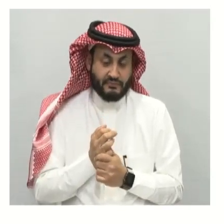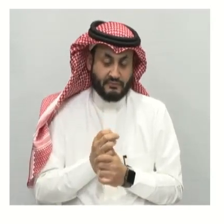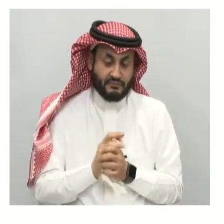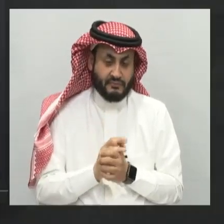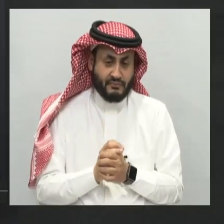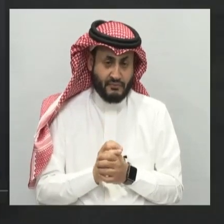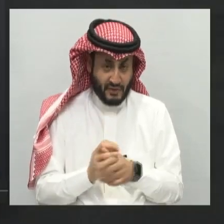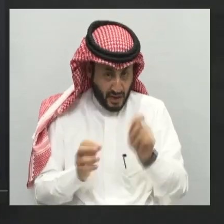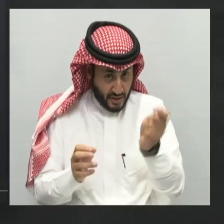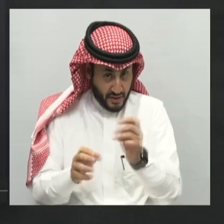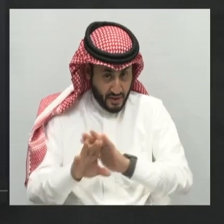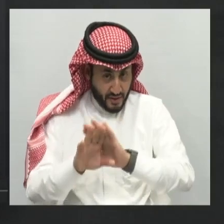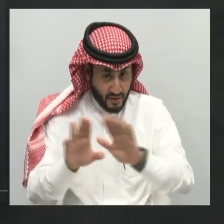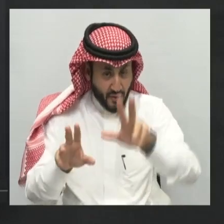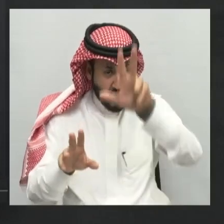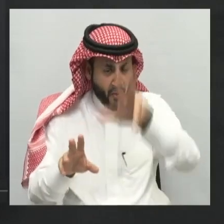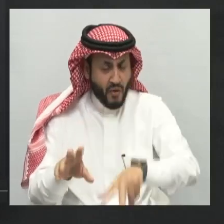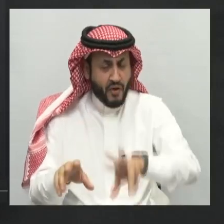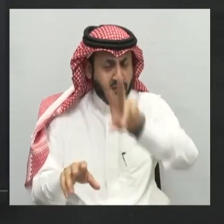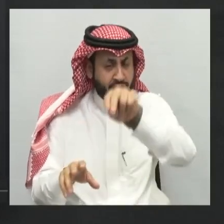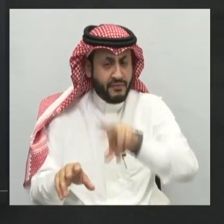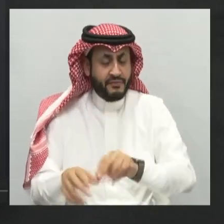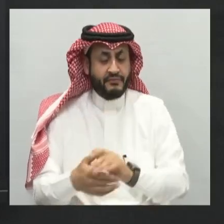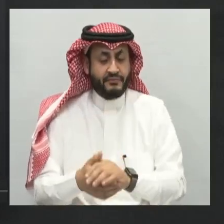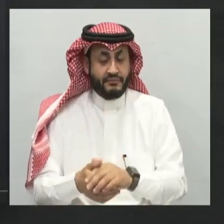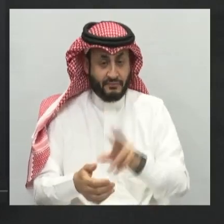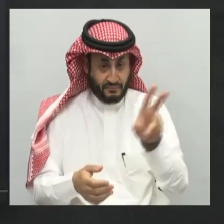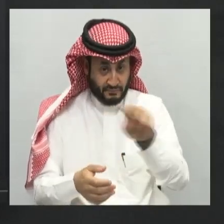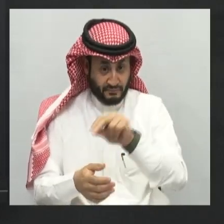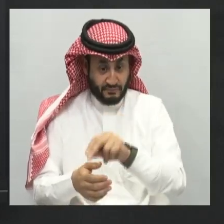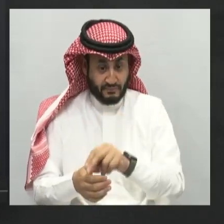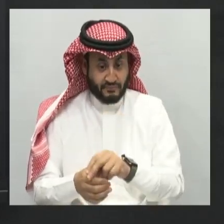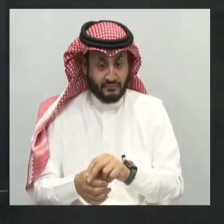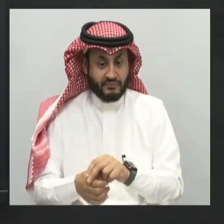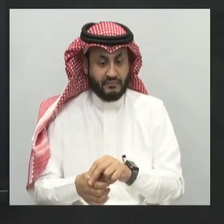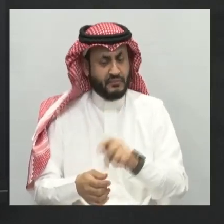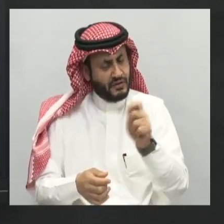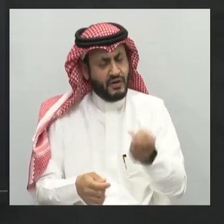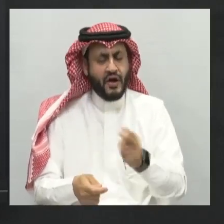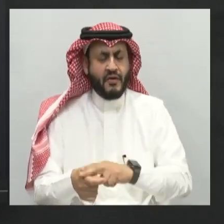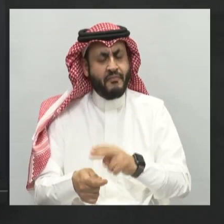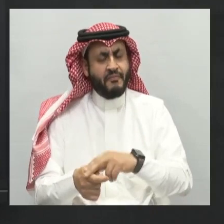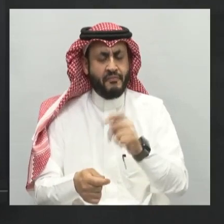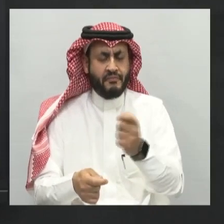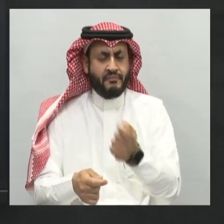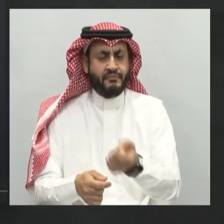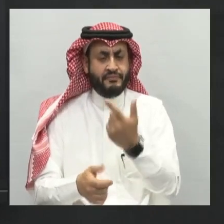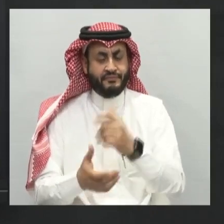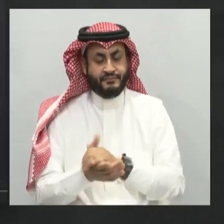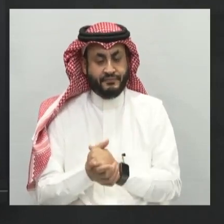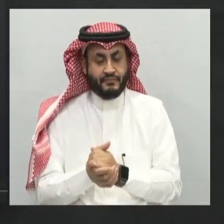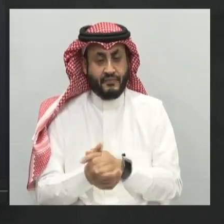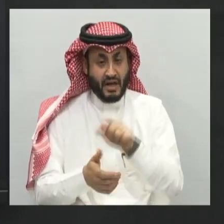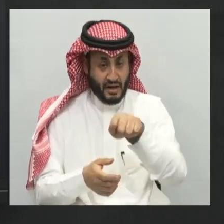Did you have a chance to write the whole thing with me? You traced, right? But still, tracing is good practice. Now, I